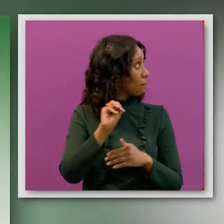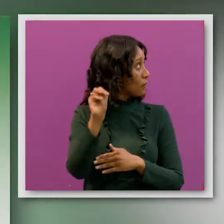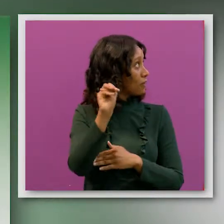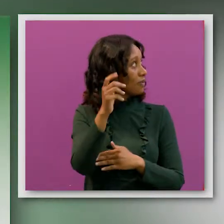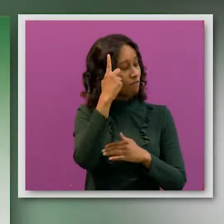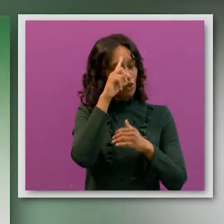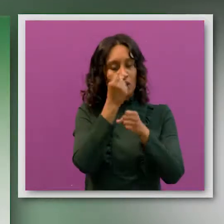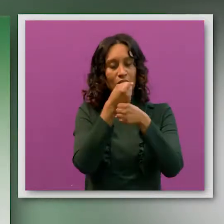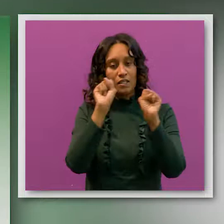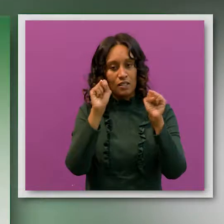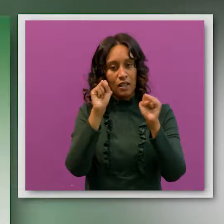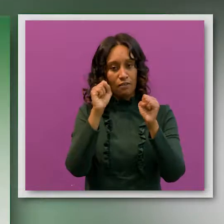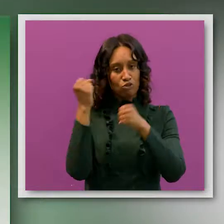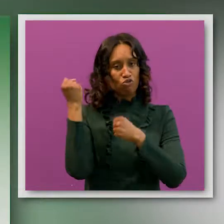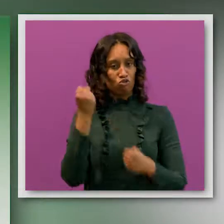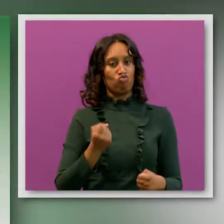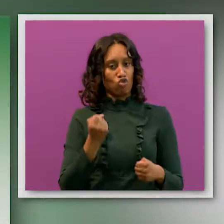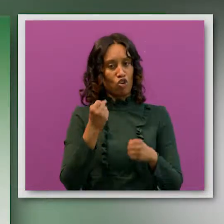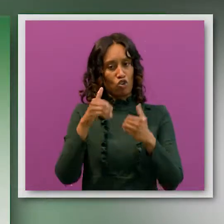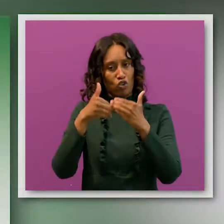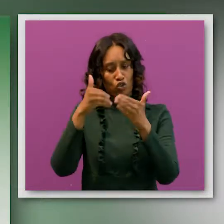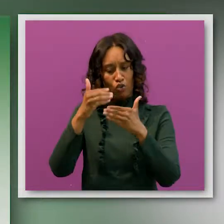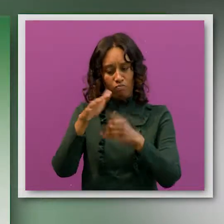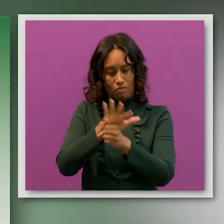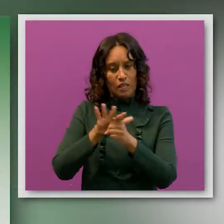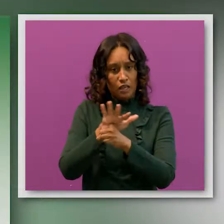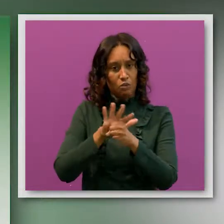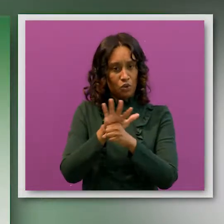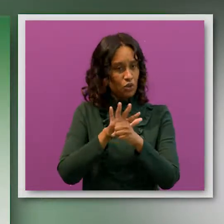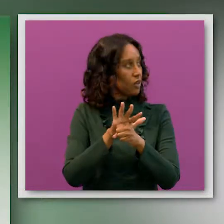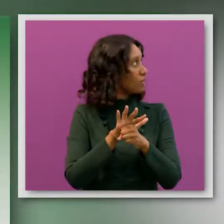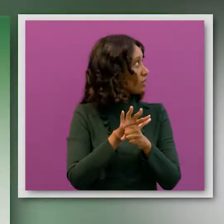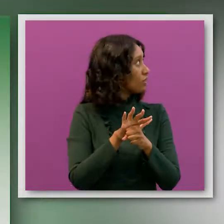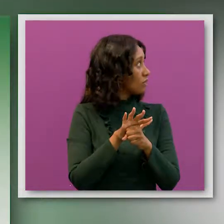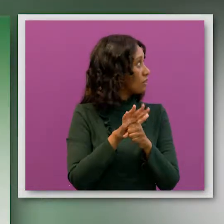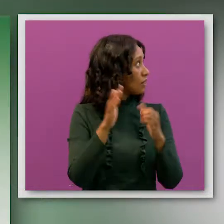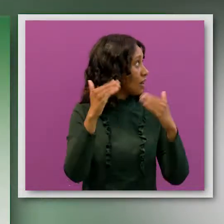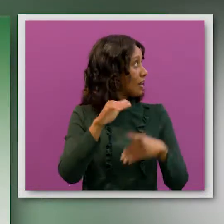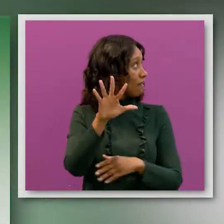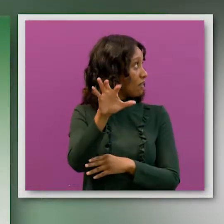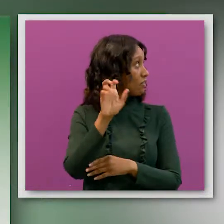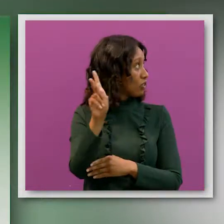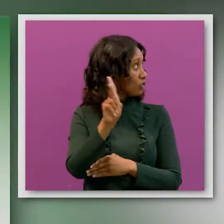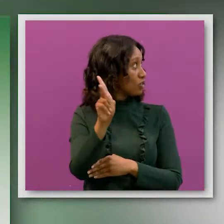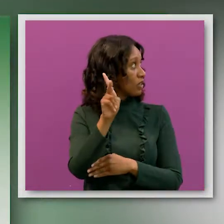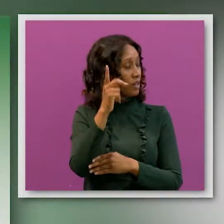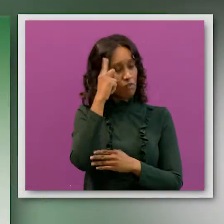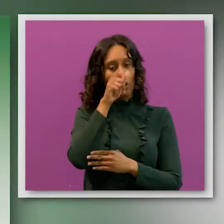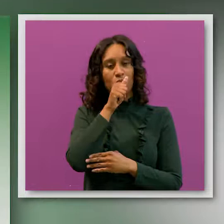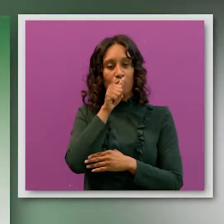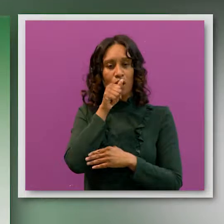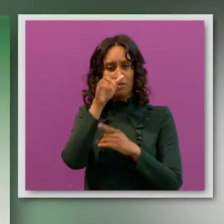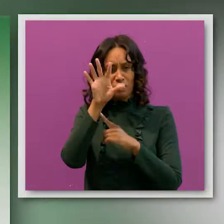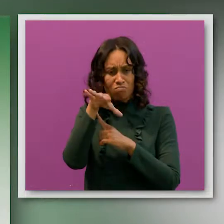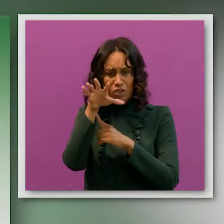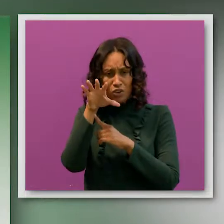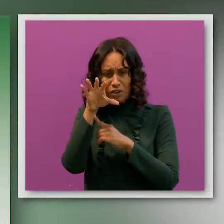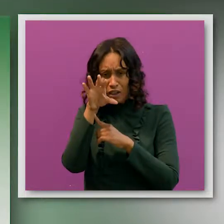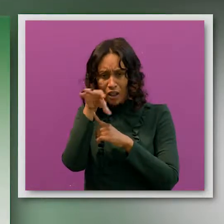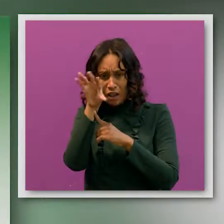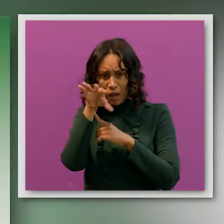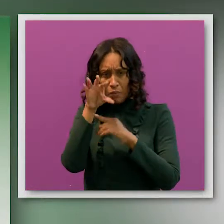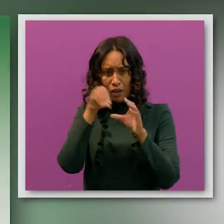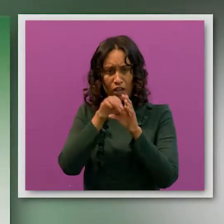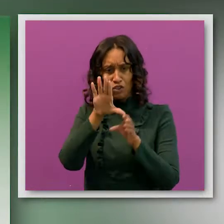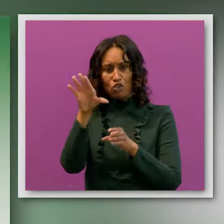Engagement, which was a key component of the NEAR Act. $500,000 to provide private security cameras for residents